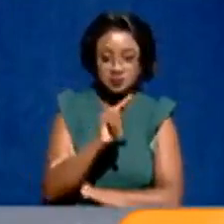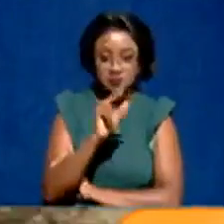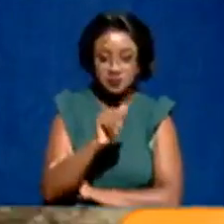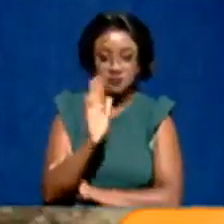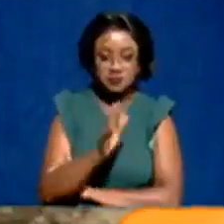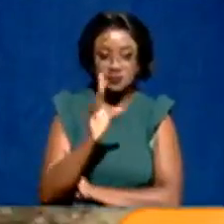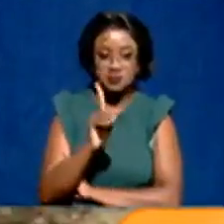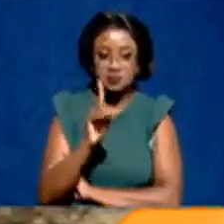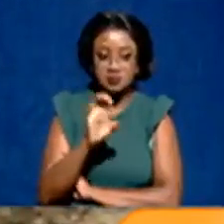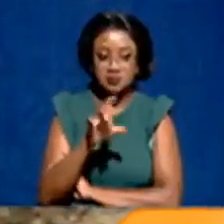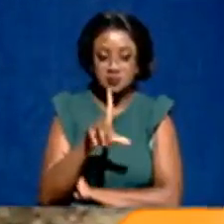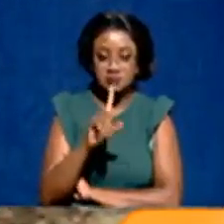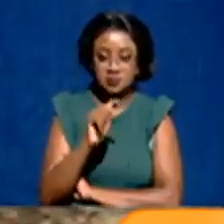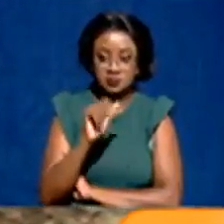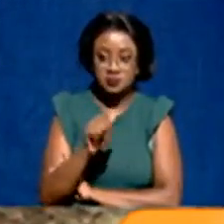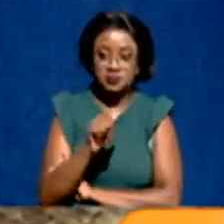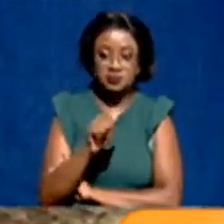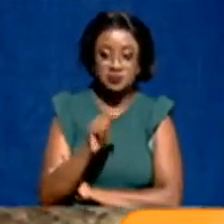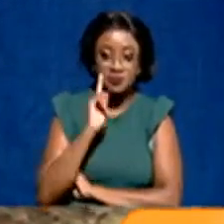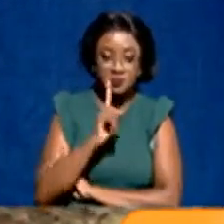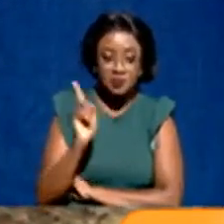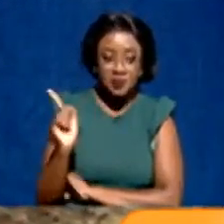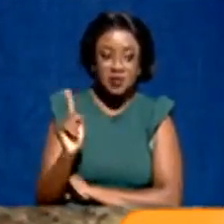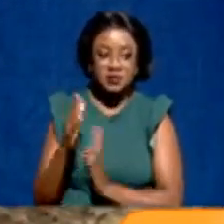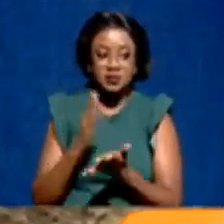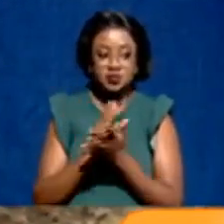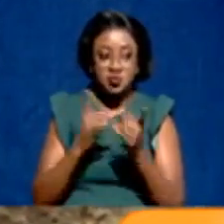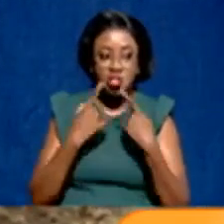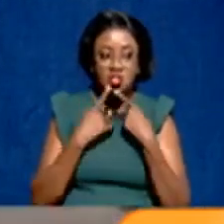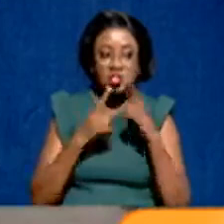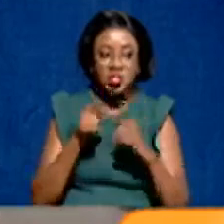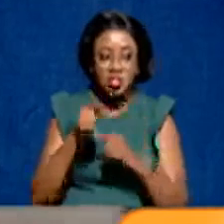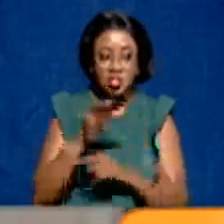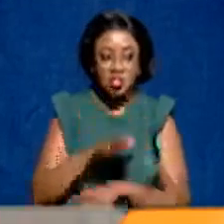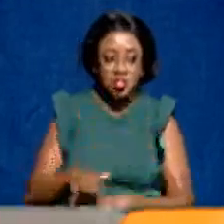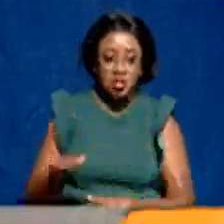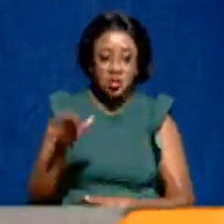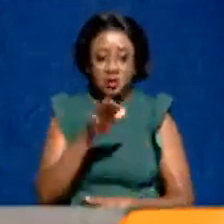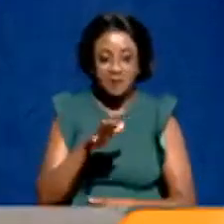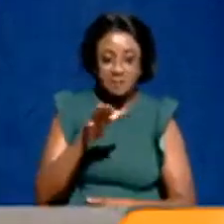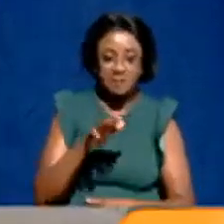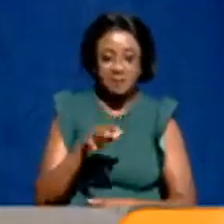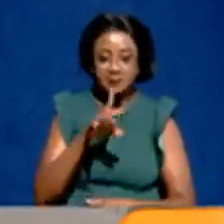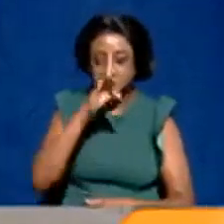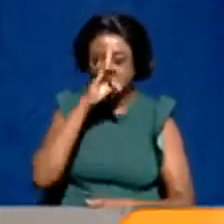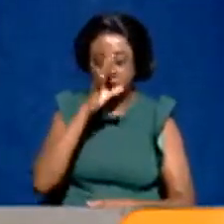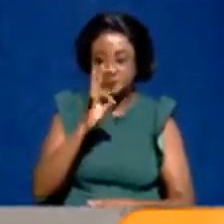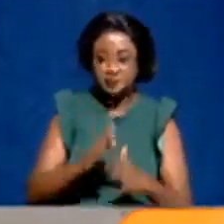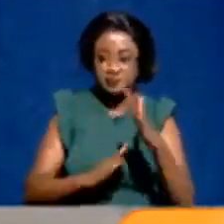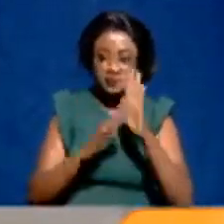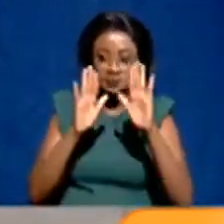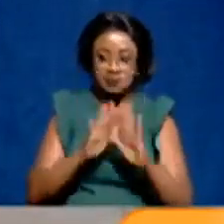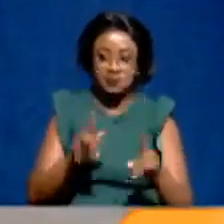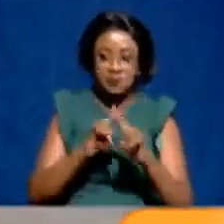country. Internationally, it is critical and even been declared a Ramsar site. This, however, has